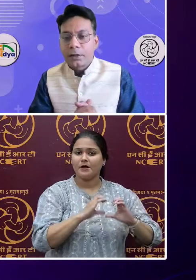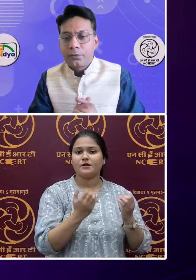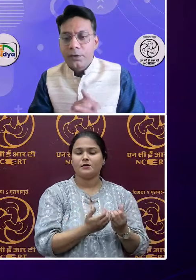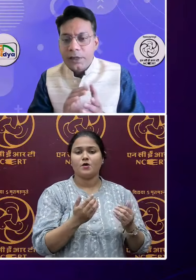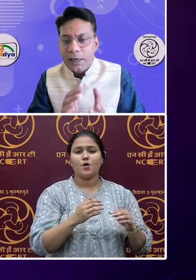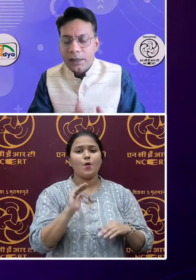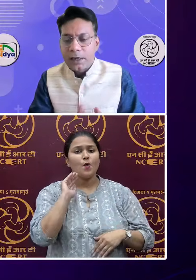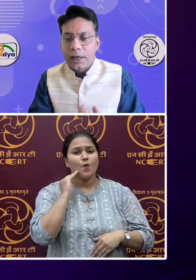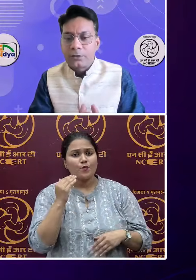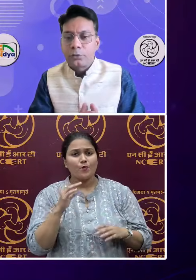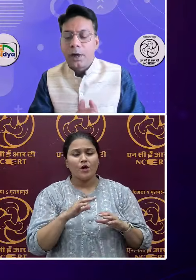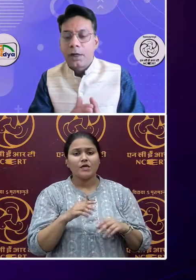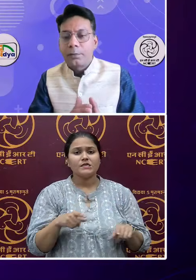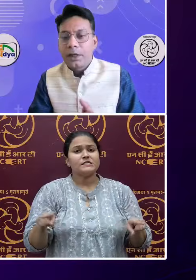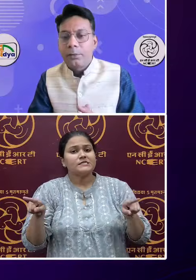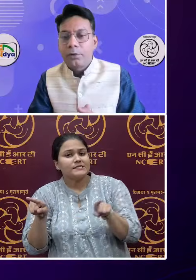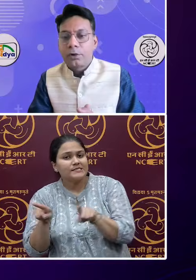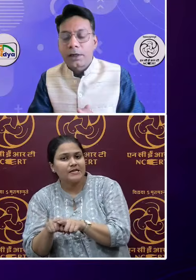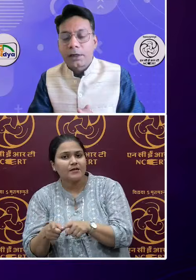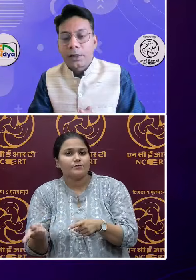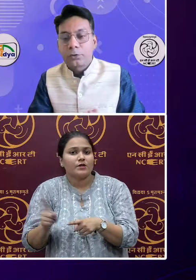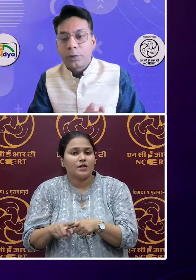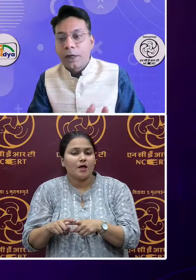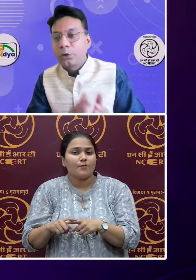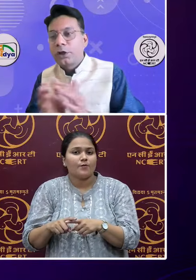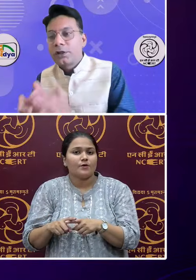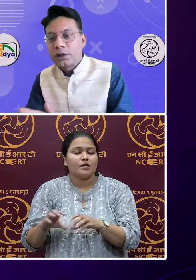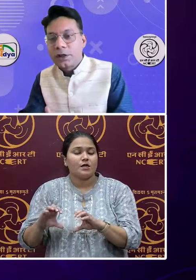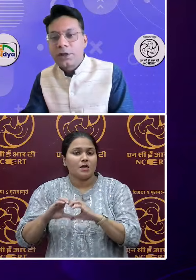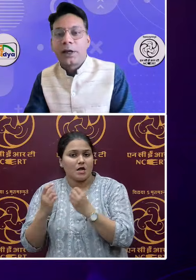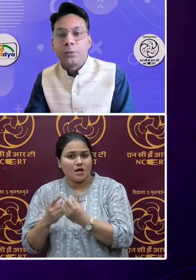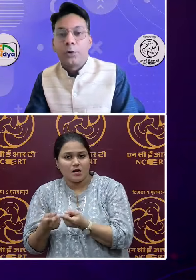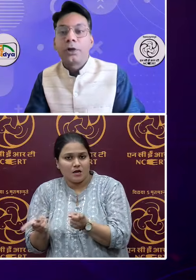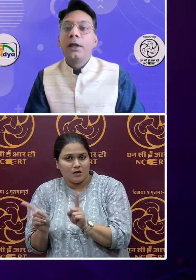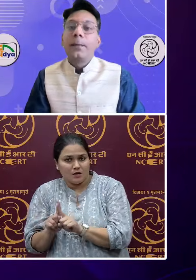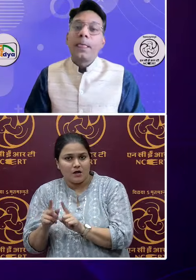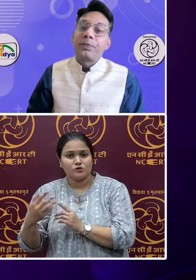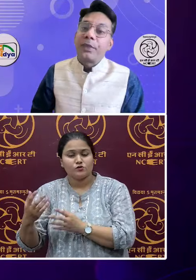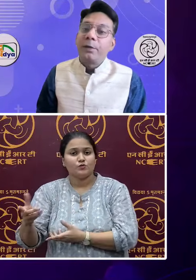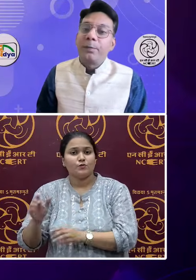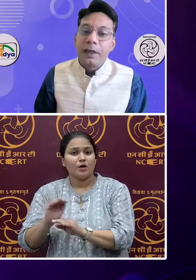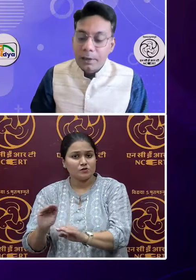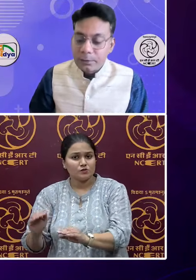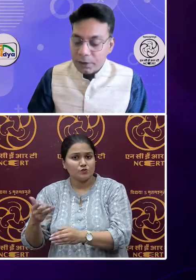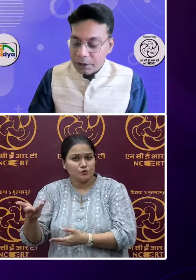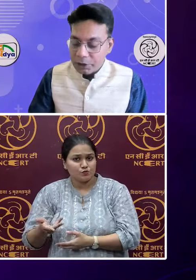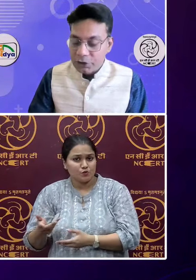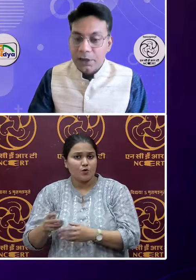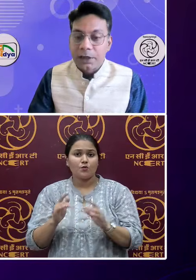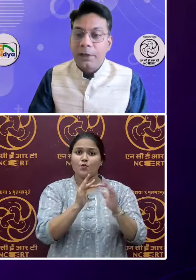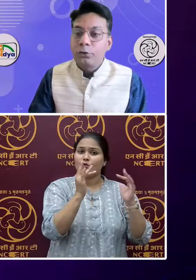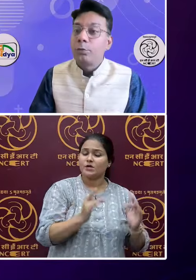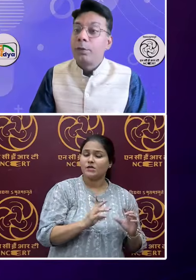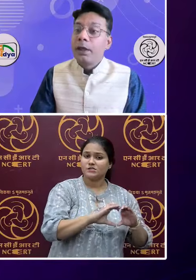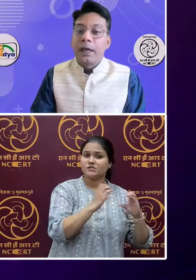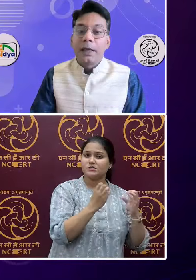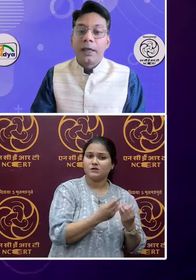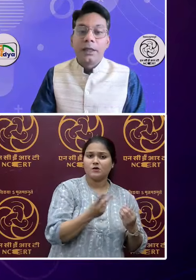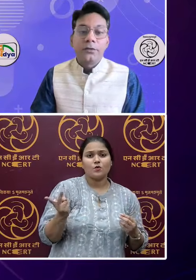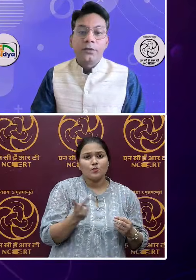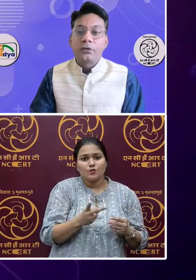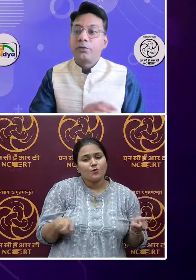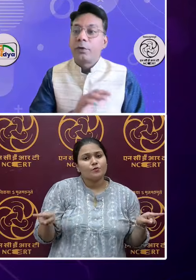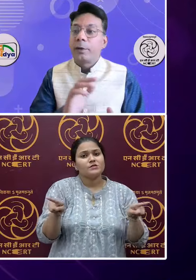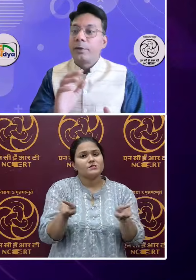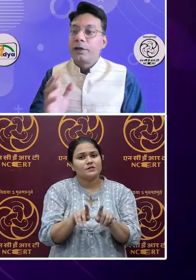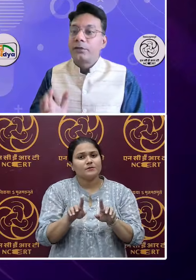the physical classroom or brick and mortar classroom into the digital mode, that becomes a digital classroom. And in